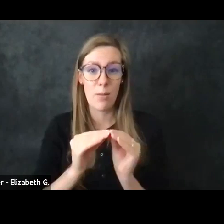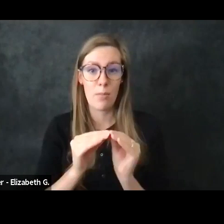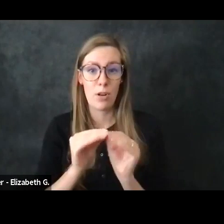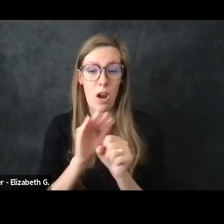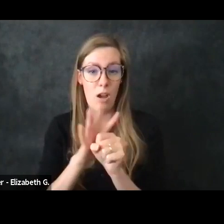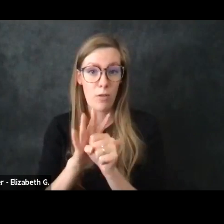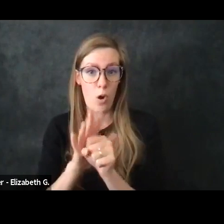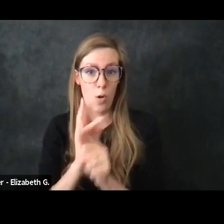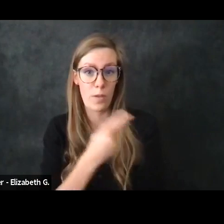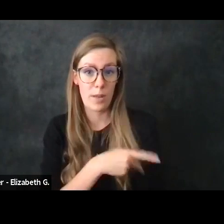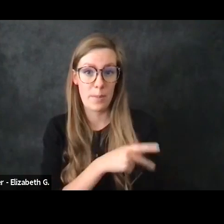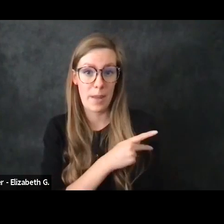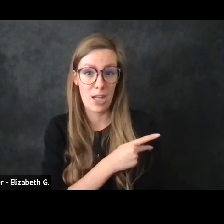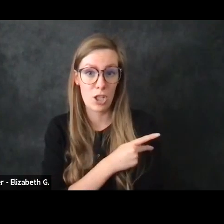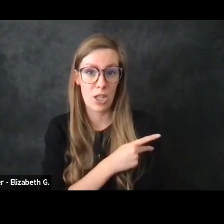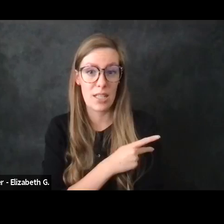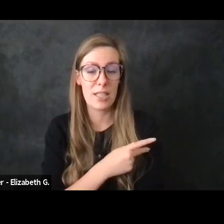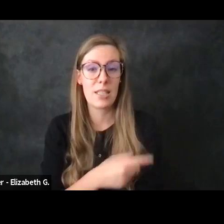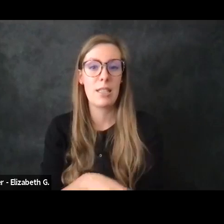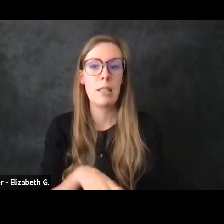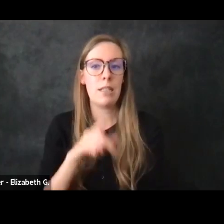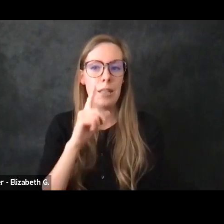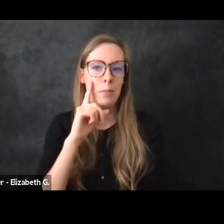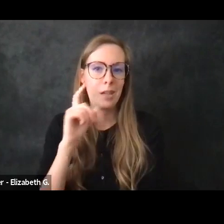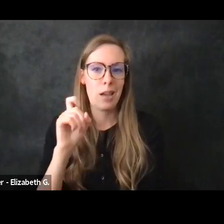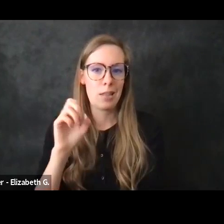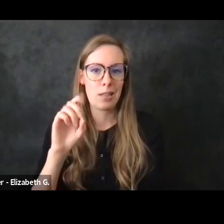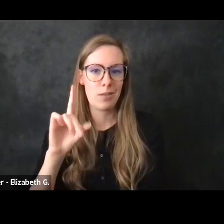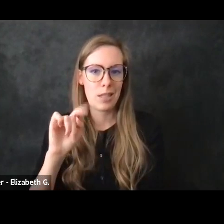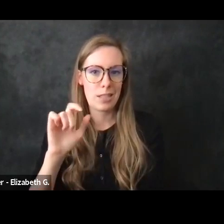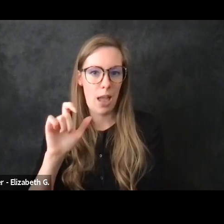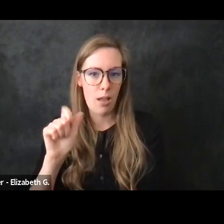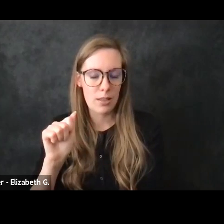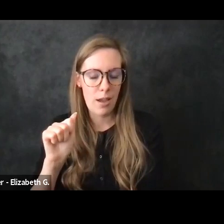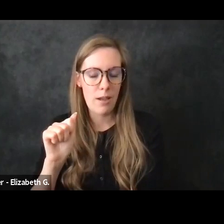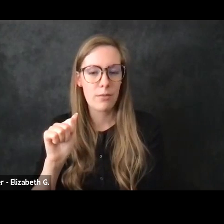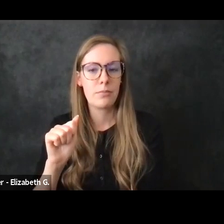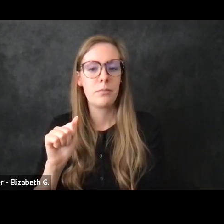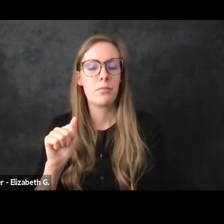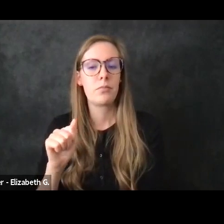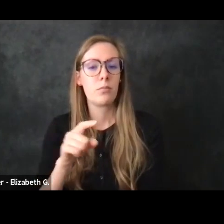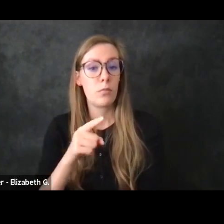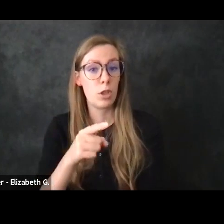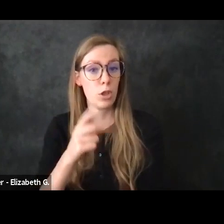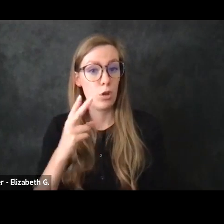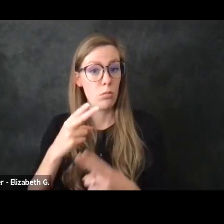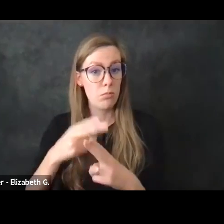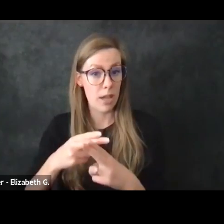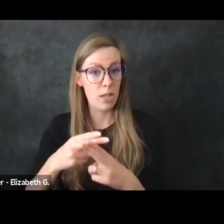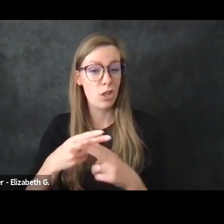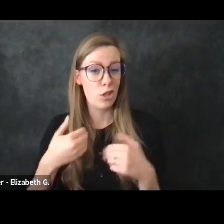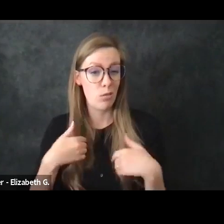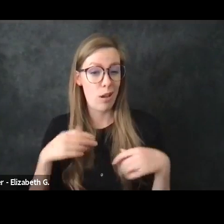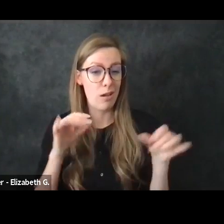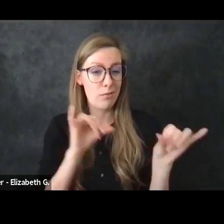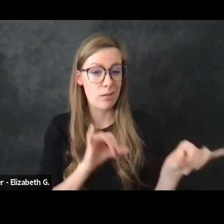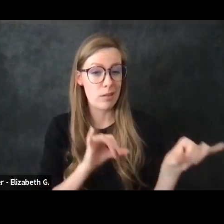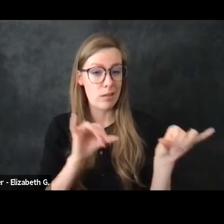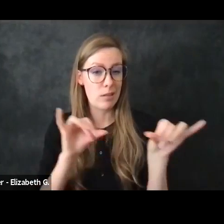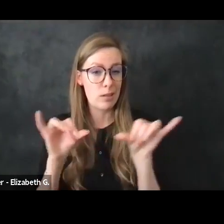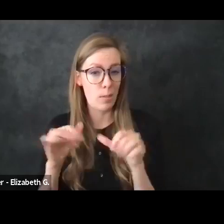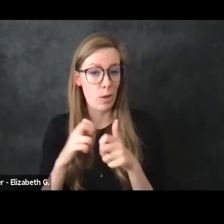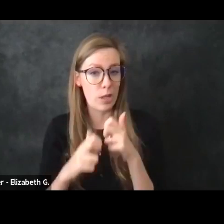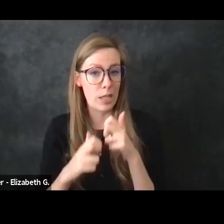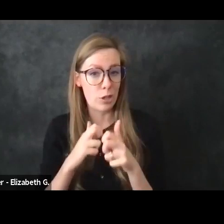they are treating, primarily due to the Delta variant. You mentioned you have some of the same issues. Now, these